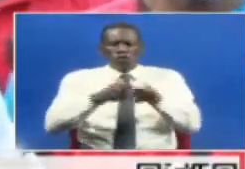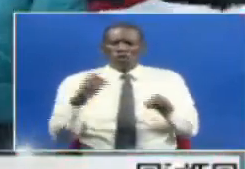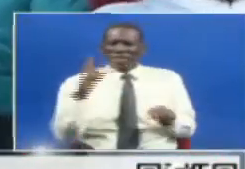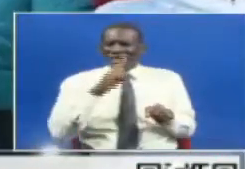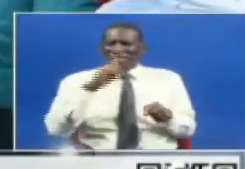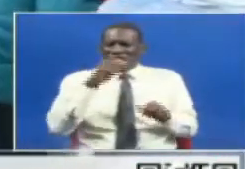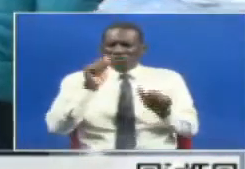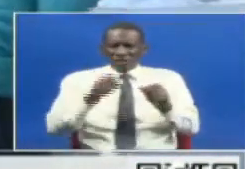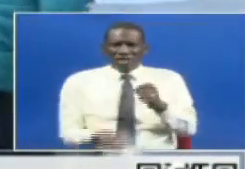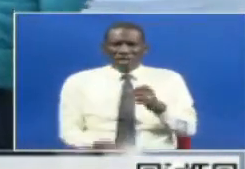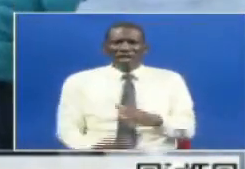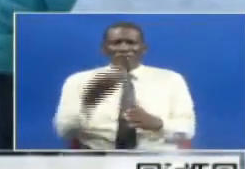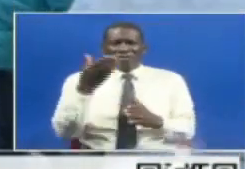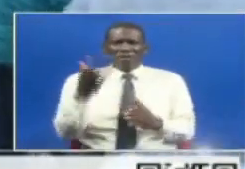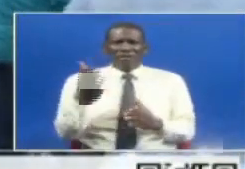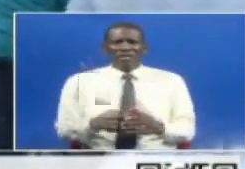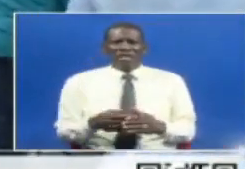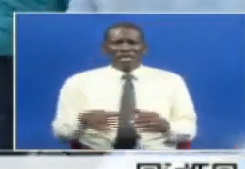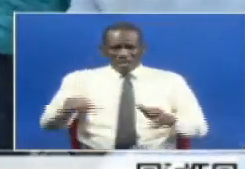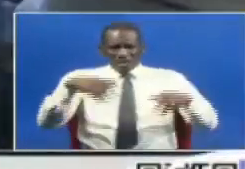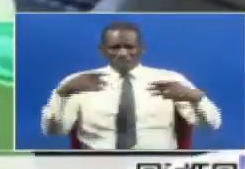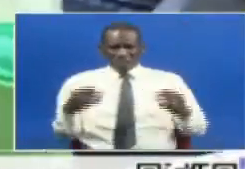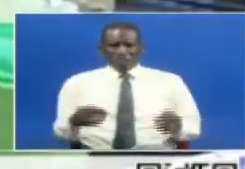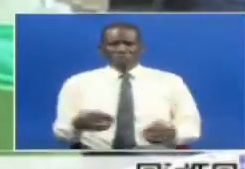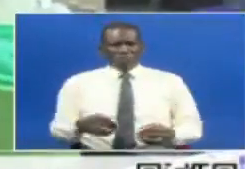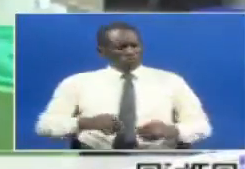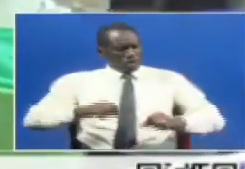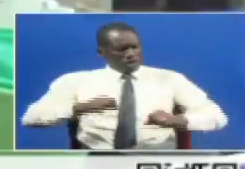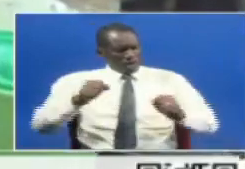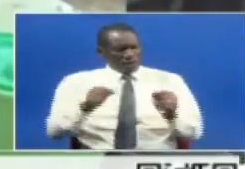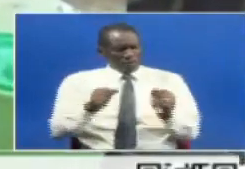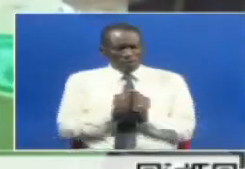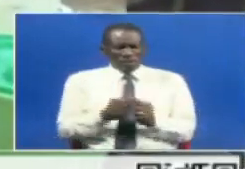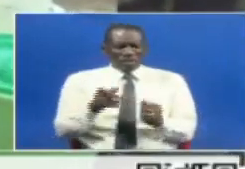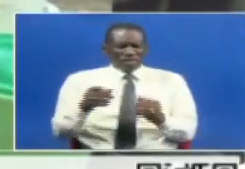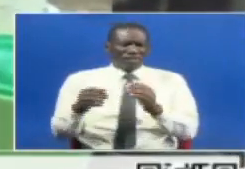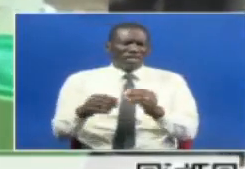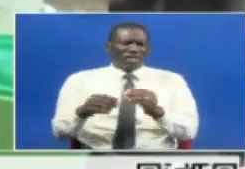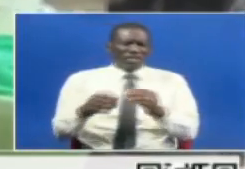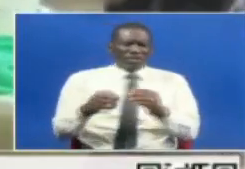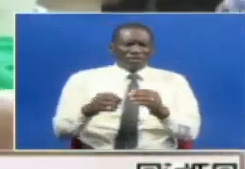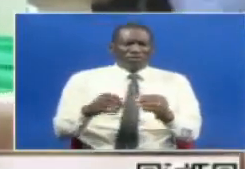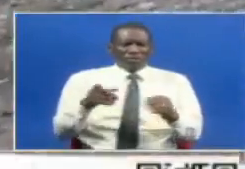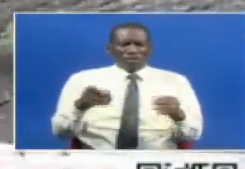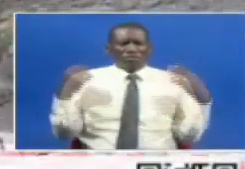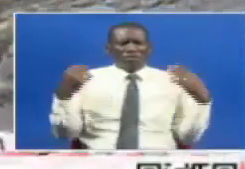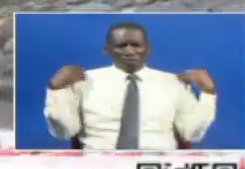up. Wenyeji wameridhishwa na mwigo huu unaowapa imani katika asazi